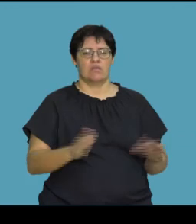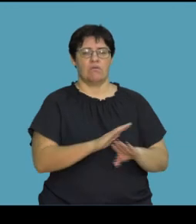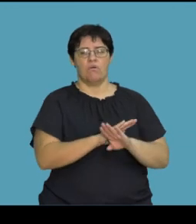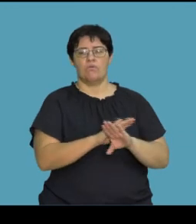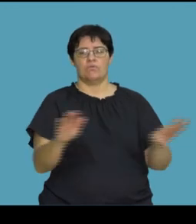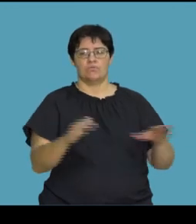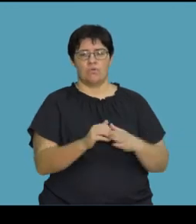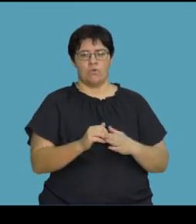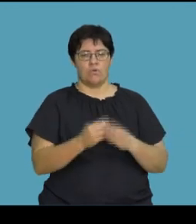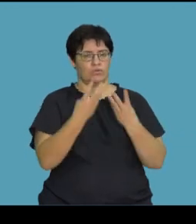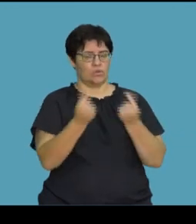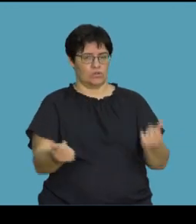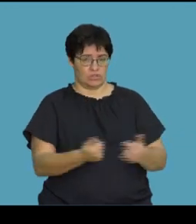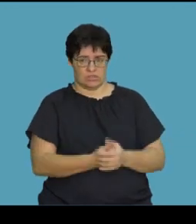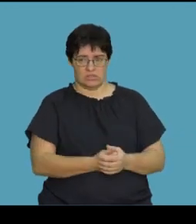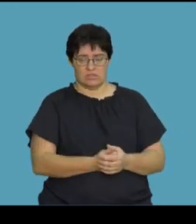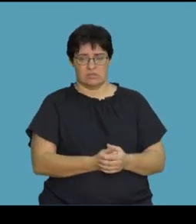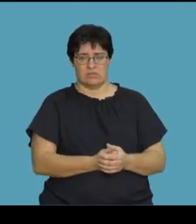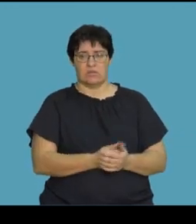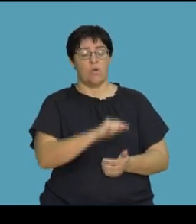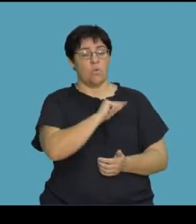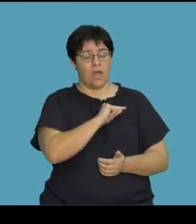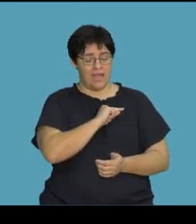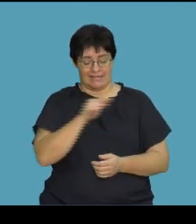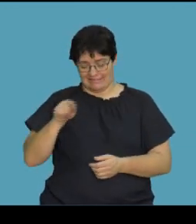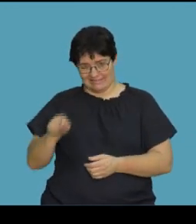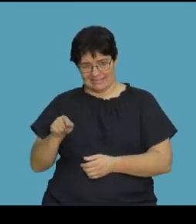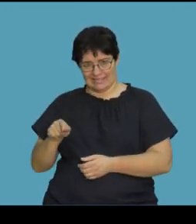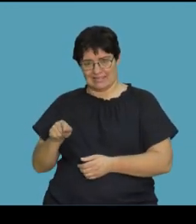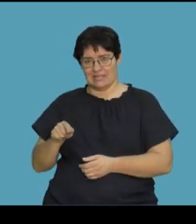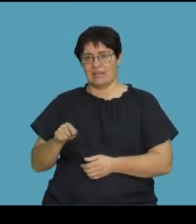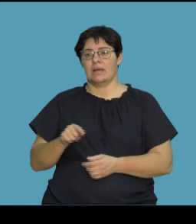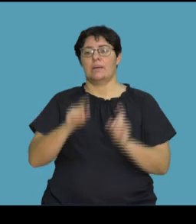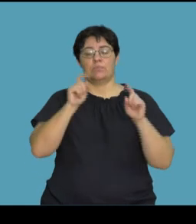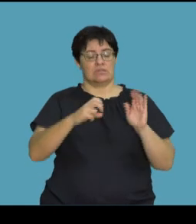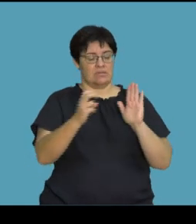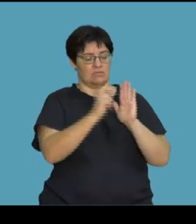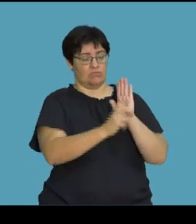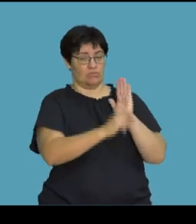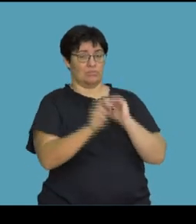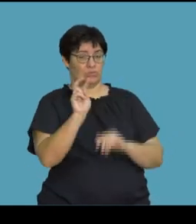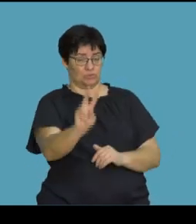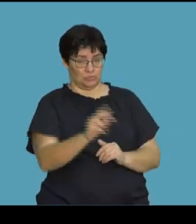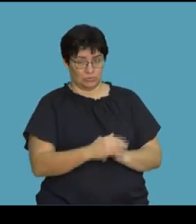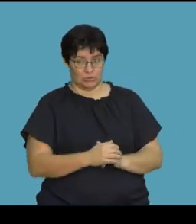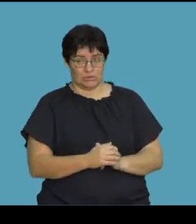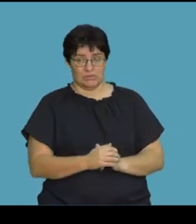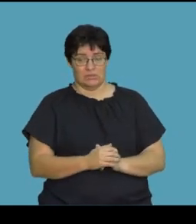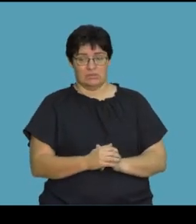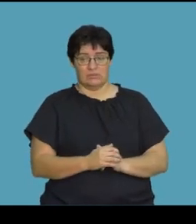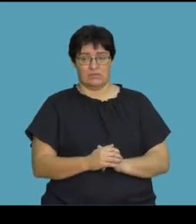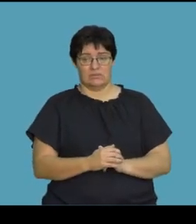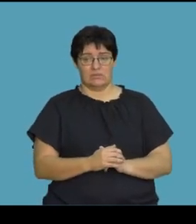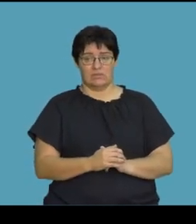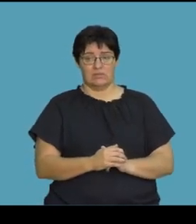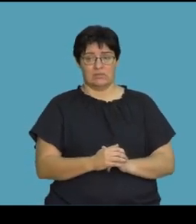to no solution, right? Because of principle number 2 that I gave you, that